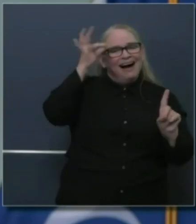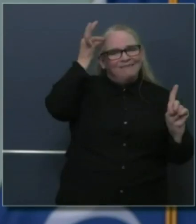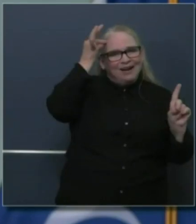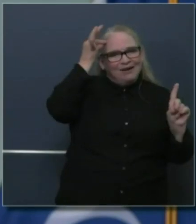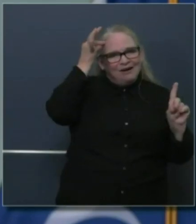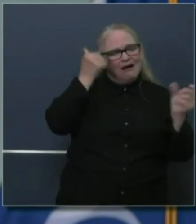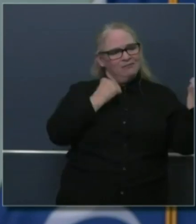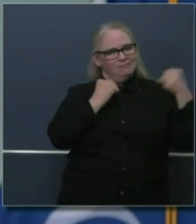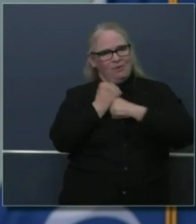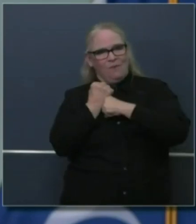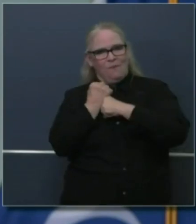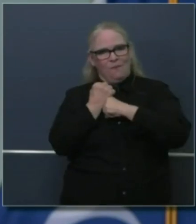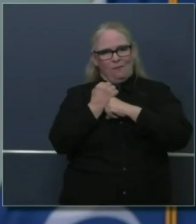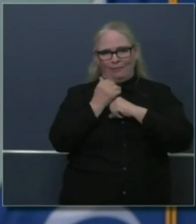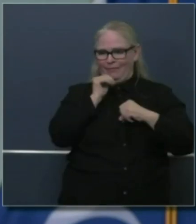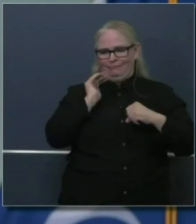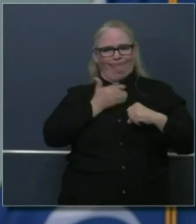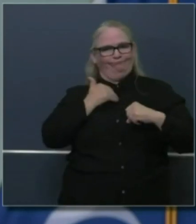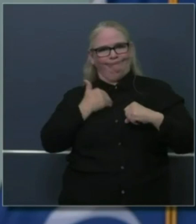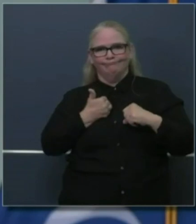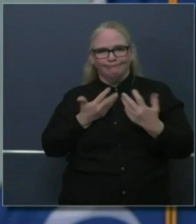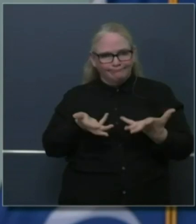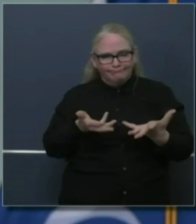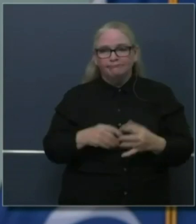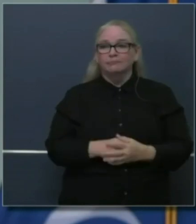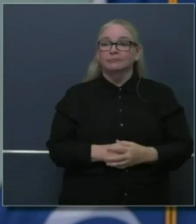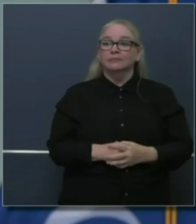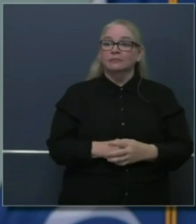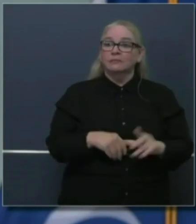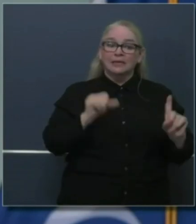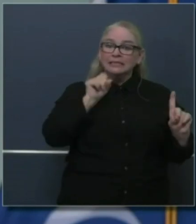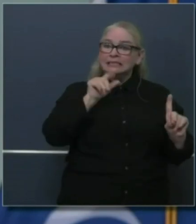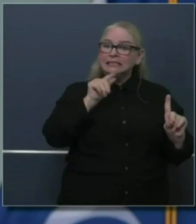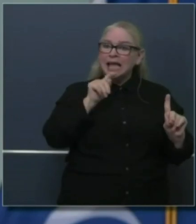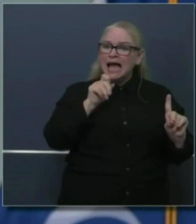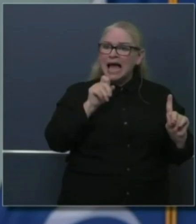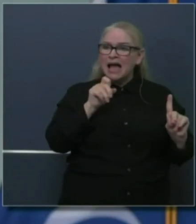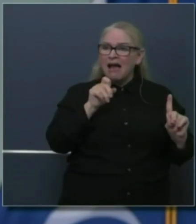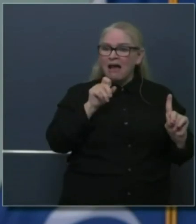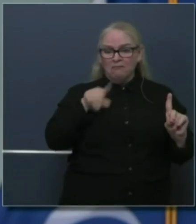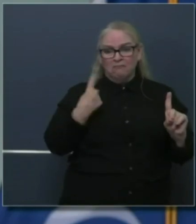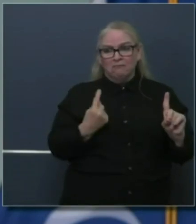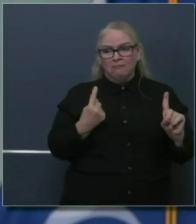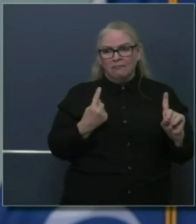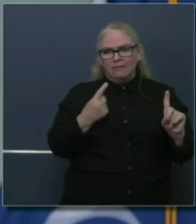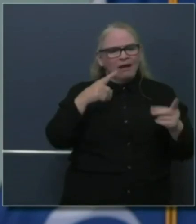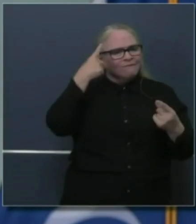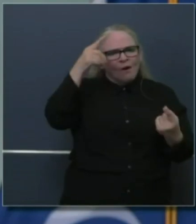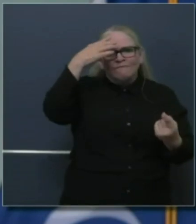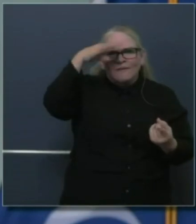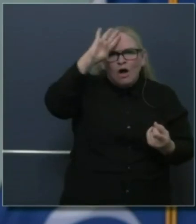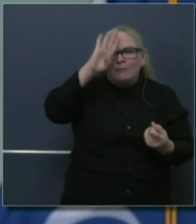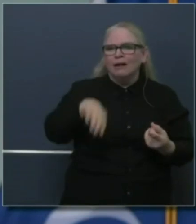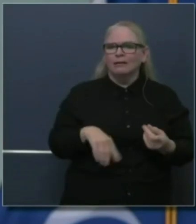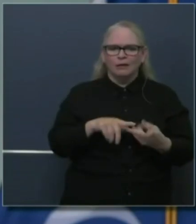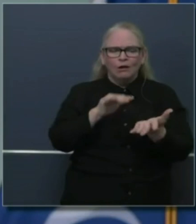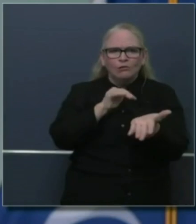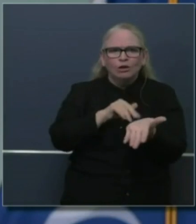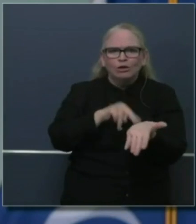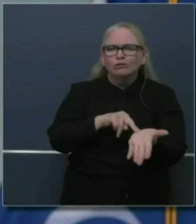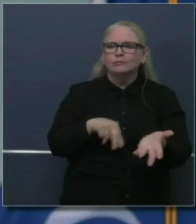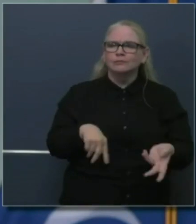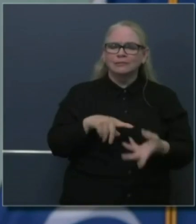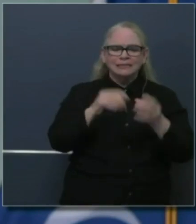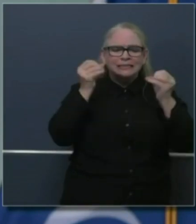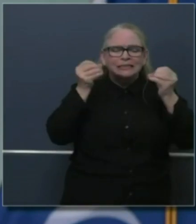state, it's about our firefighters, it's about our nurses, it's about our teachers, it's about frontline employees